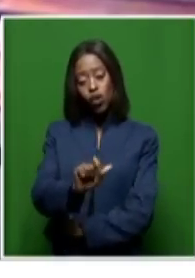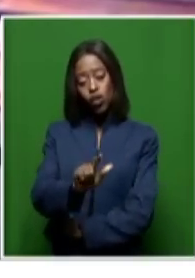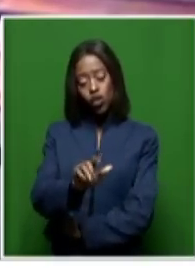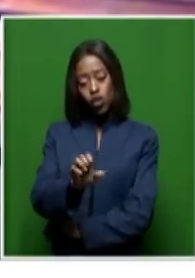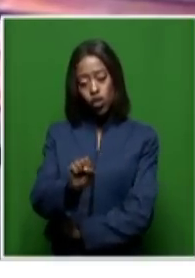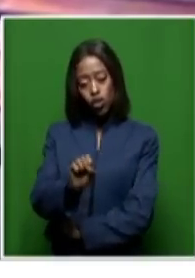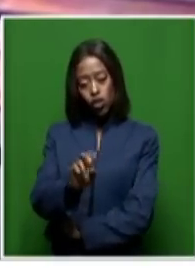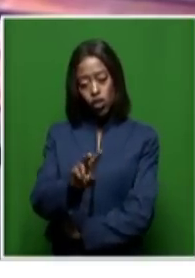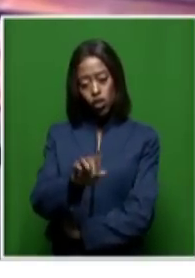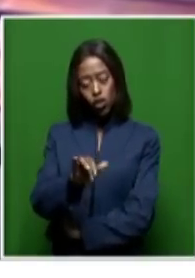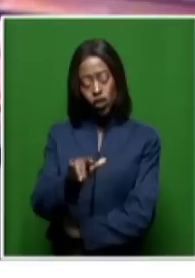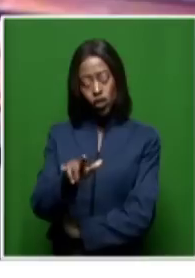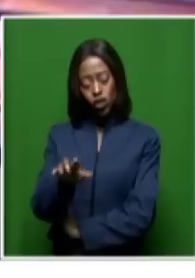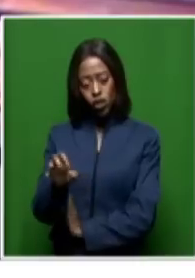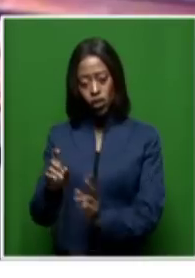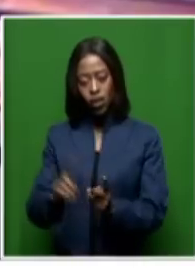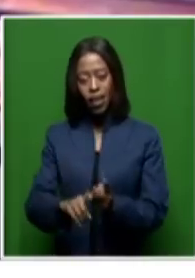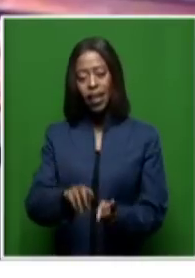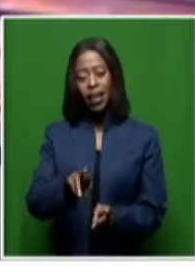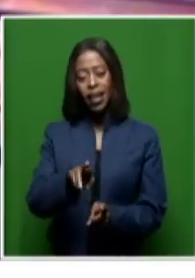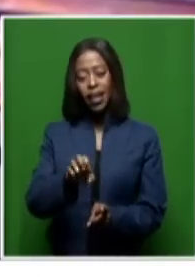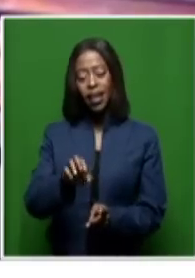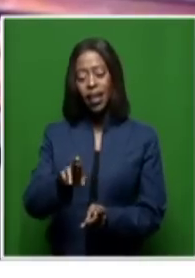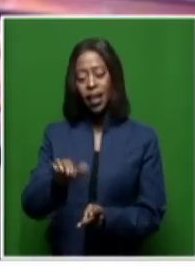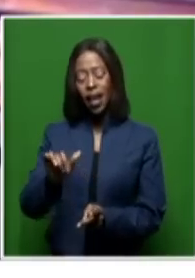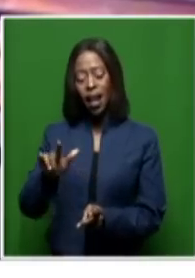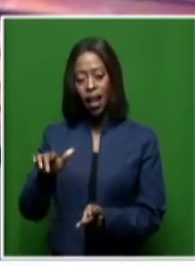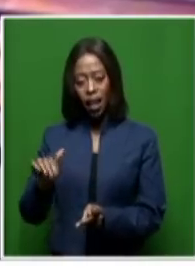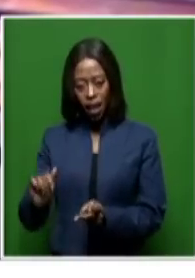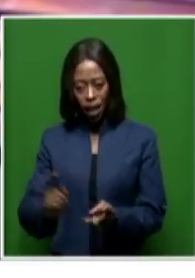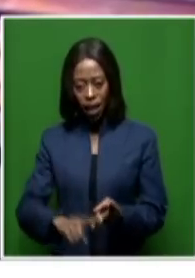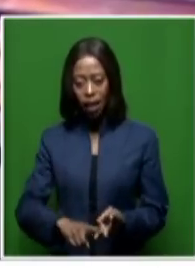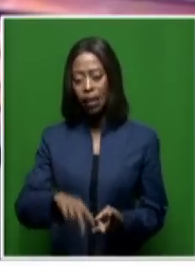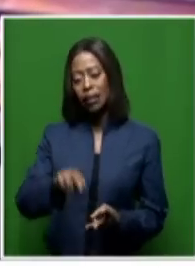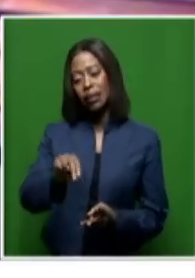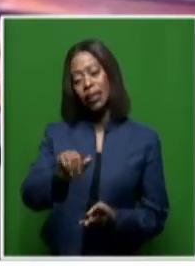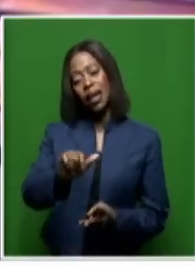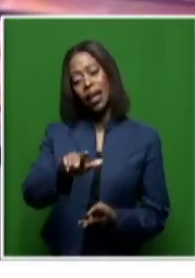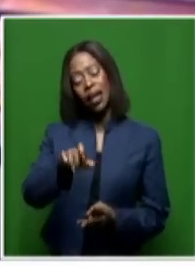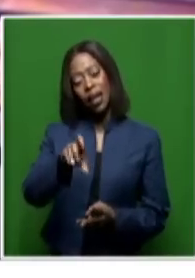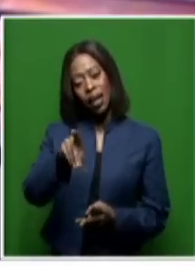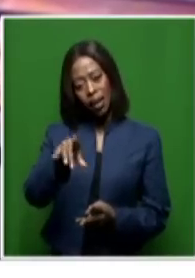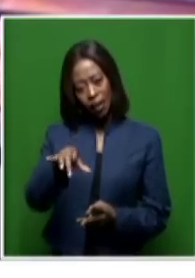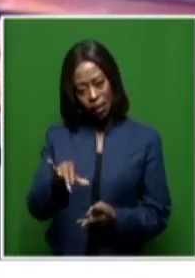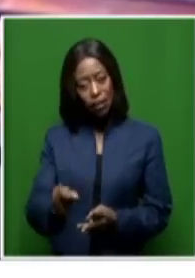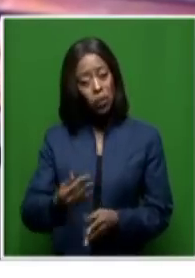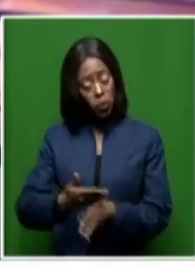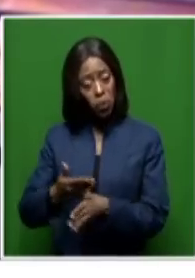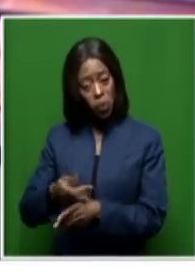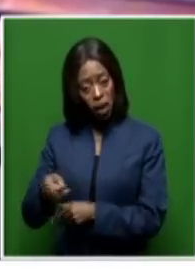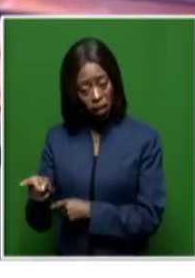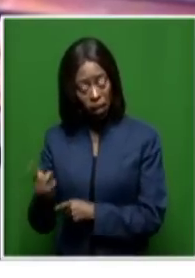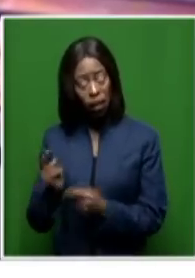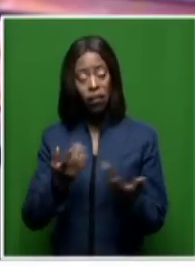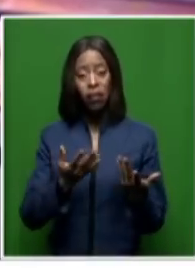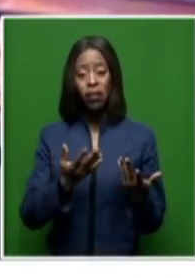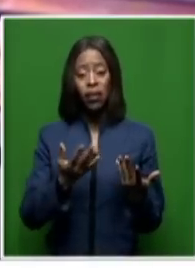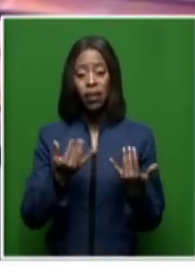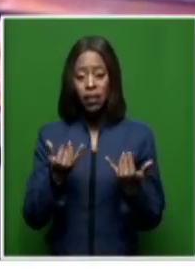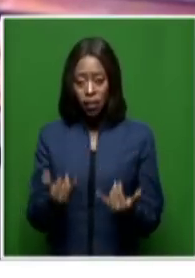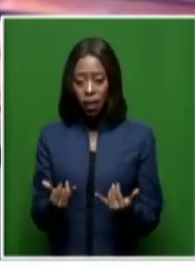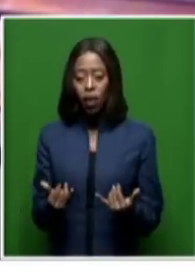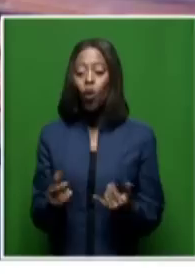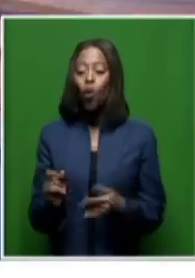is back on track. Leralla is back on track. I'll take you to Naledi, the work that we are doing there. We are bringing